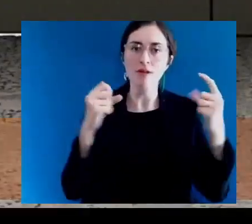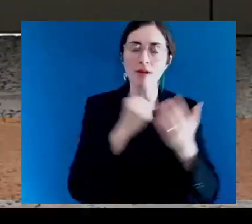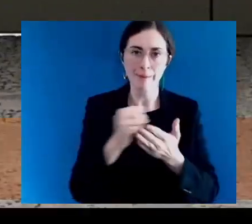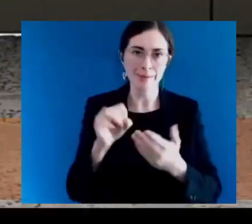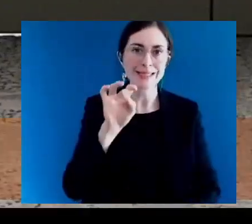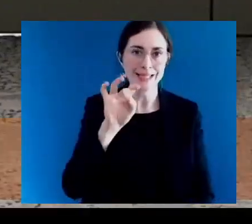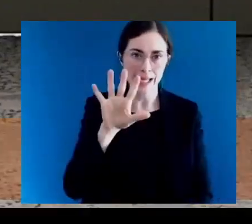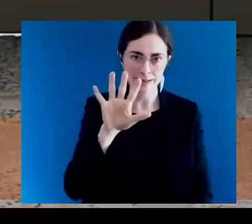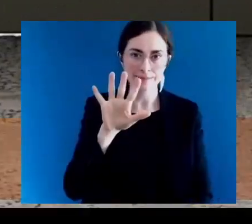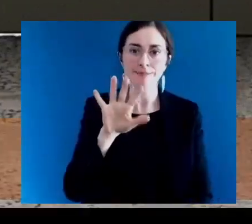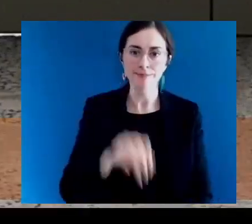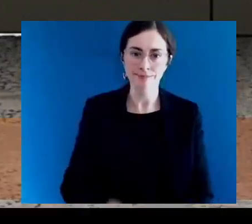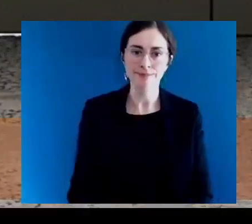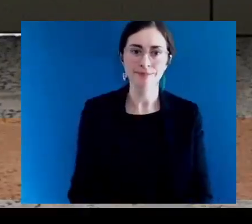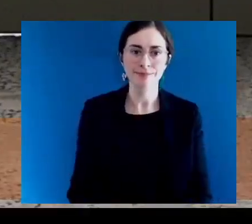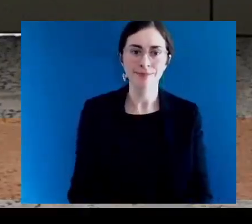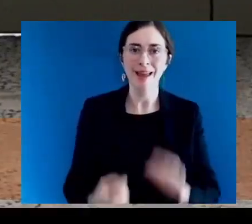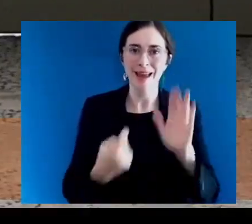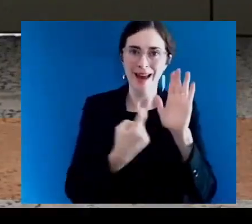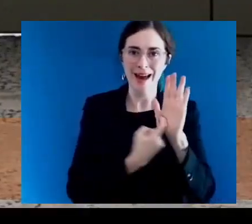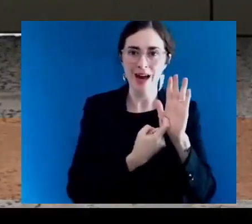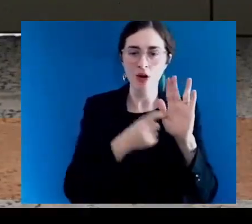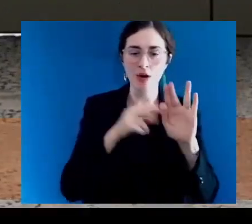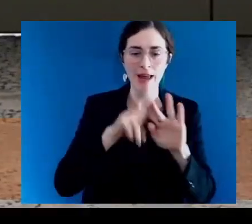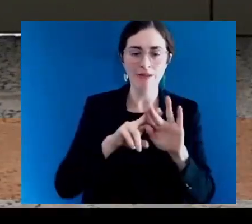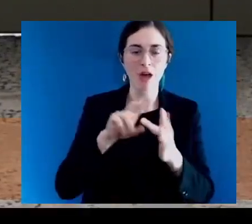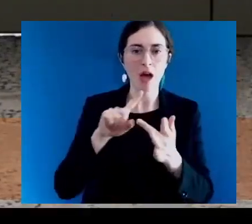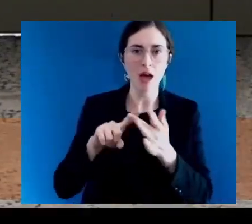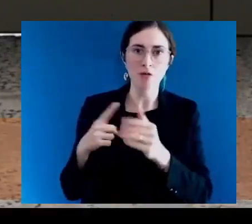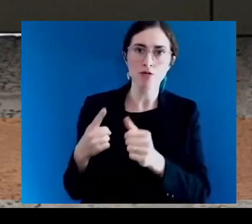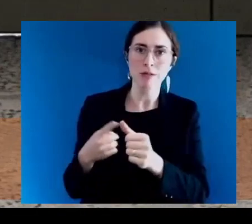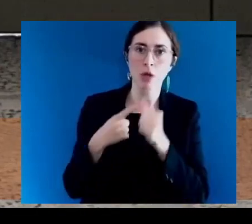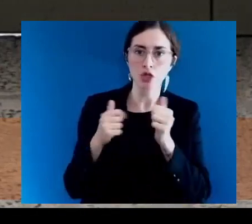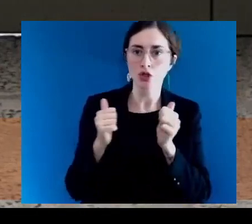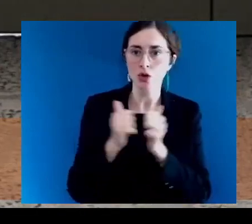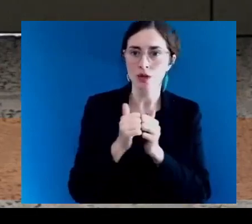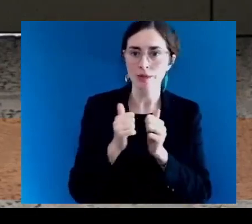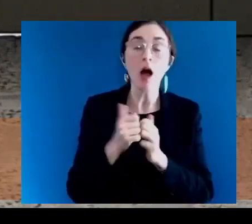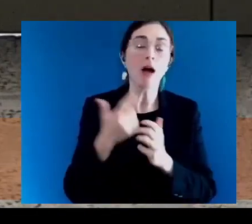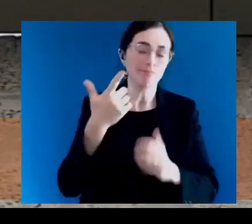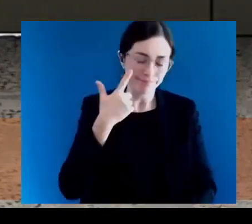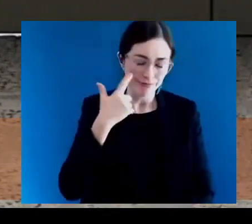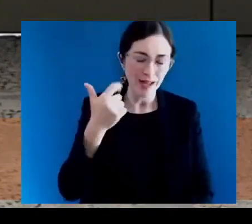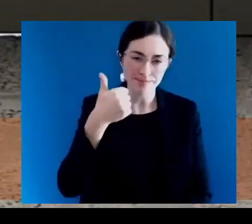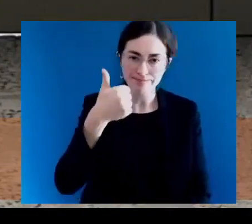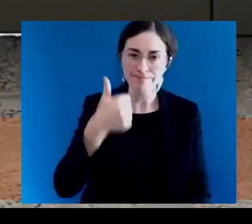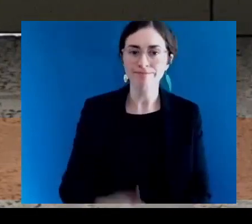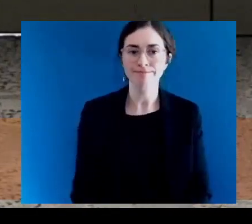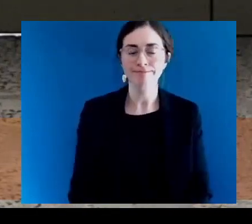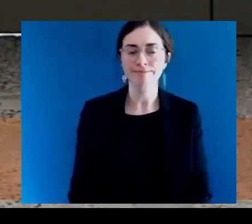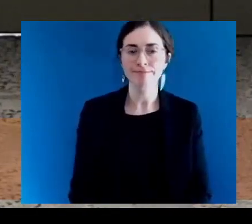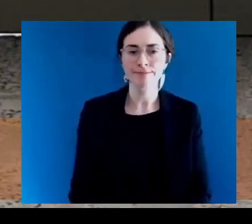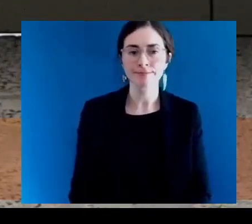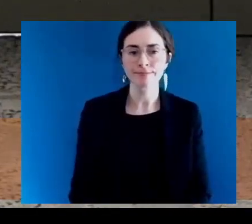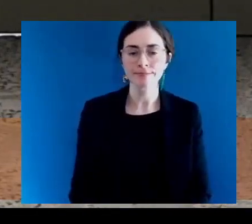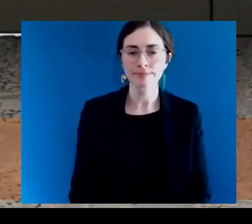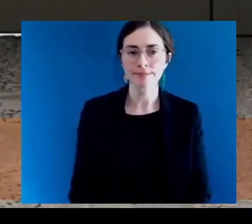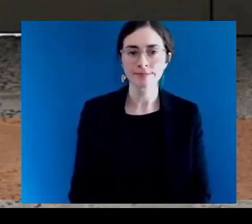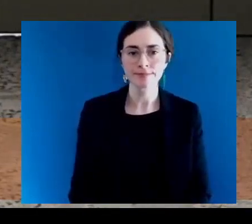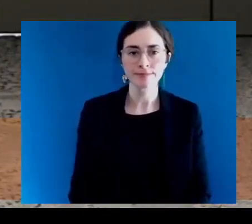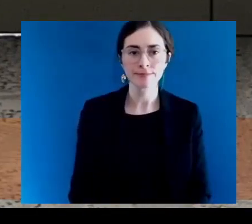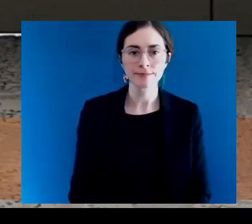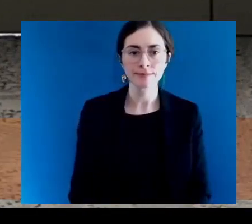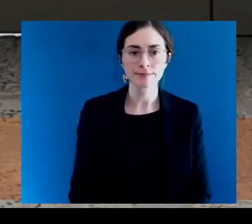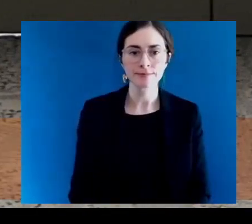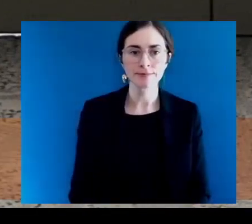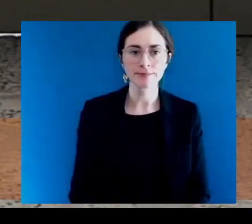the RFI response document. Thank you. Sorry. That's all right. I was in the wrong place too. And you've already noted